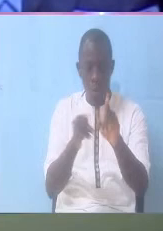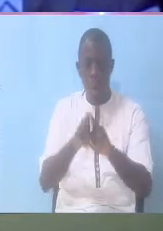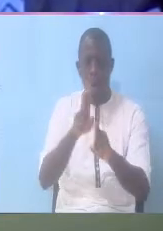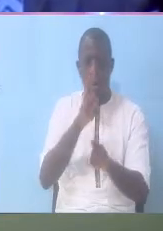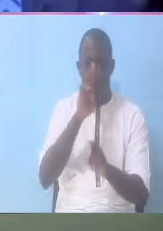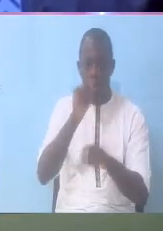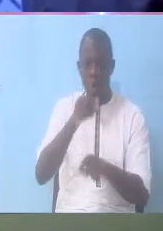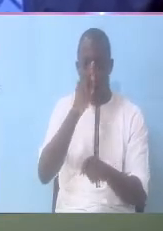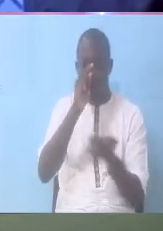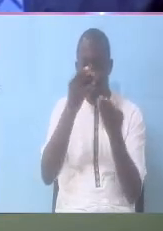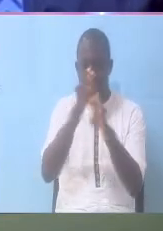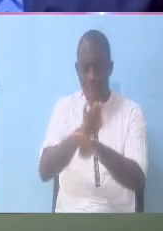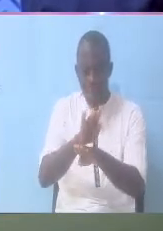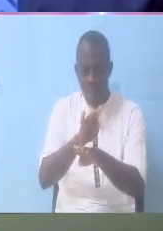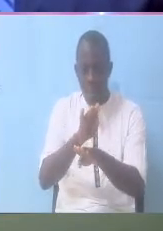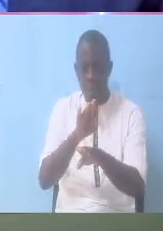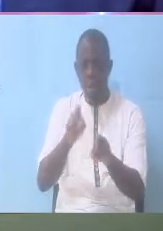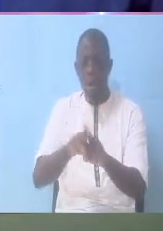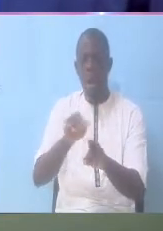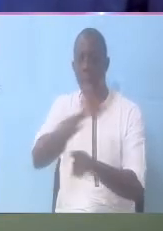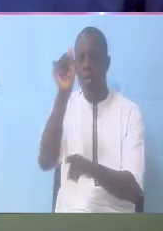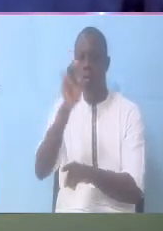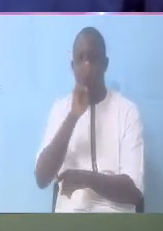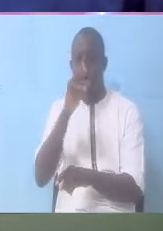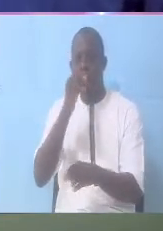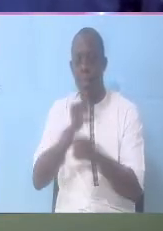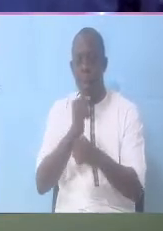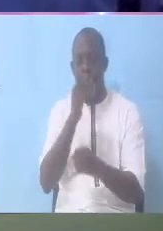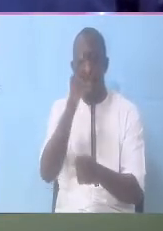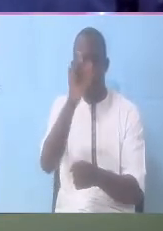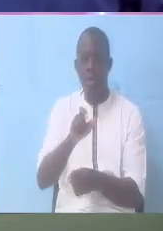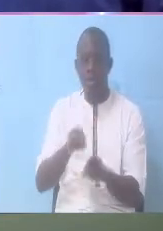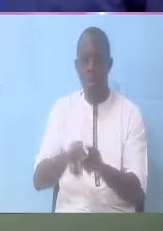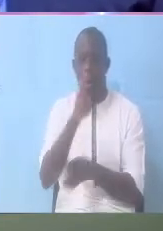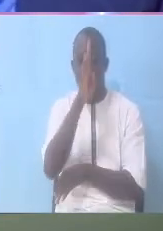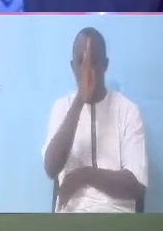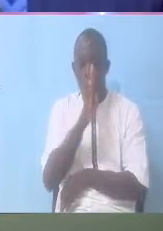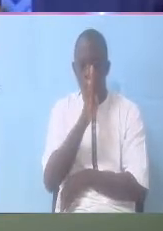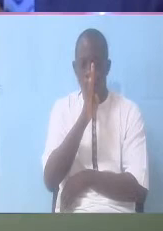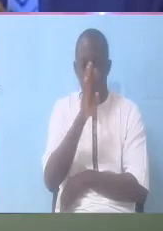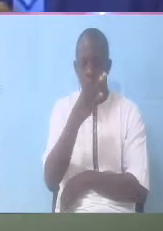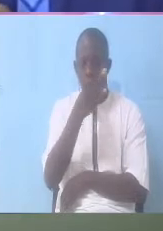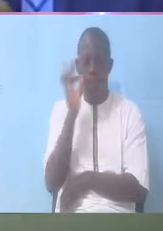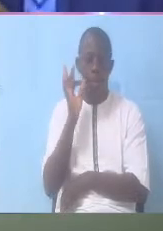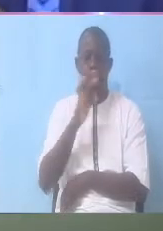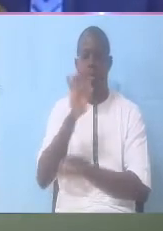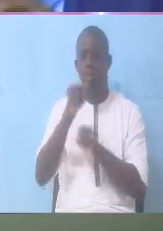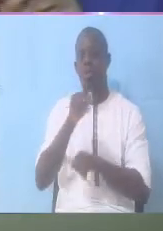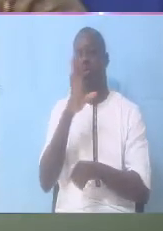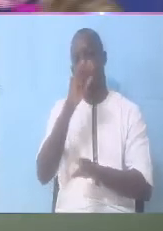was to die yes. and whose mouth was meant to be zipped?